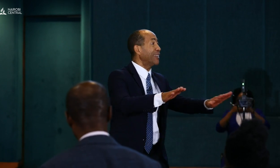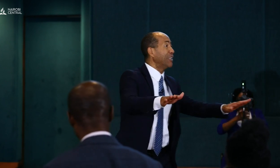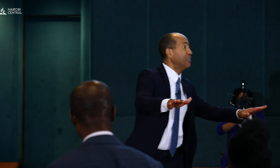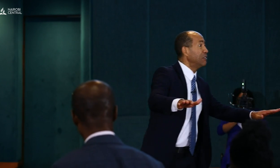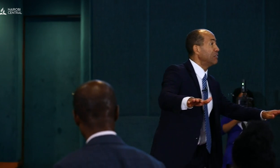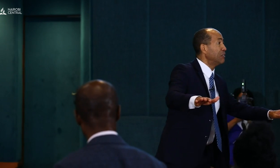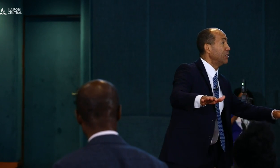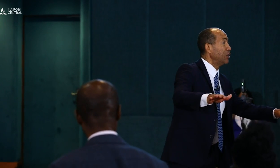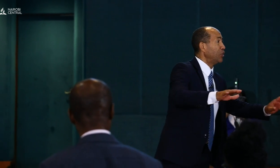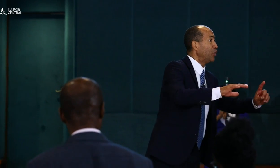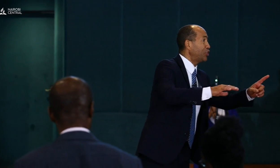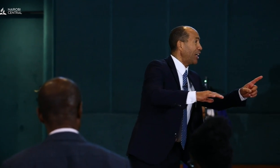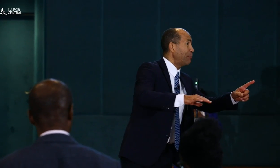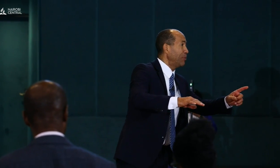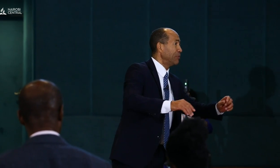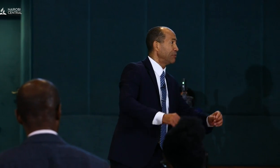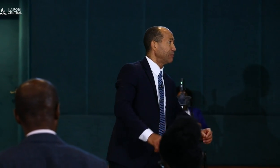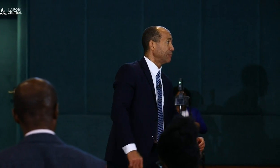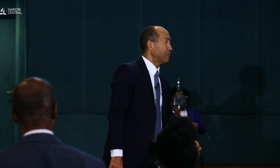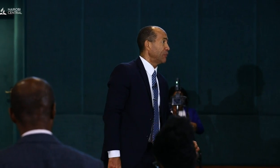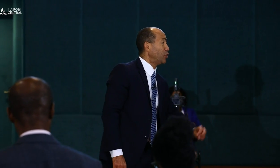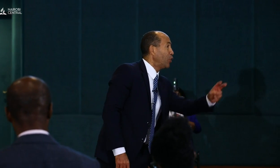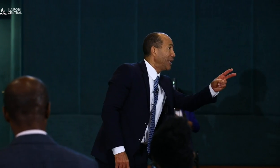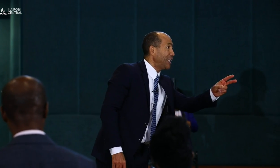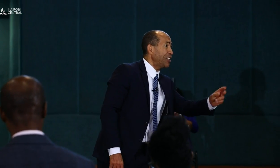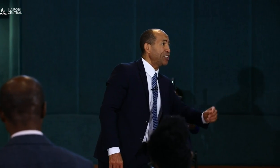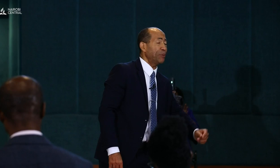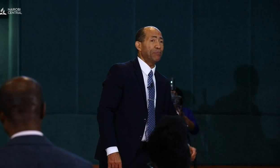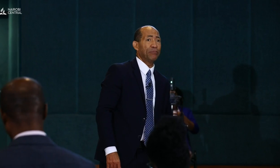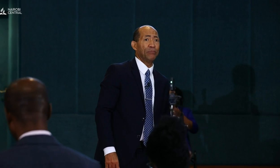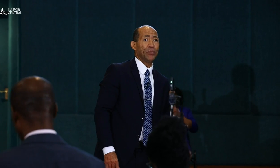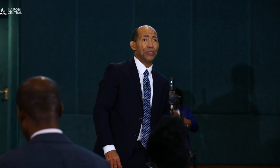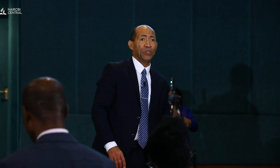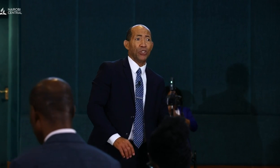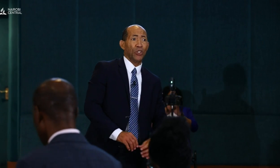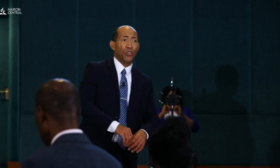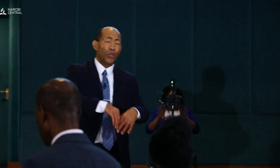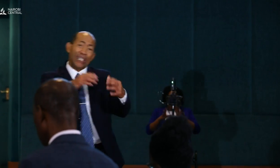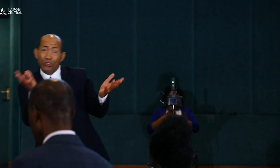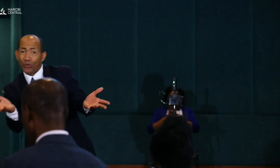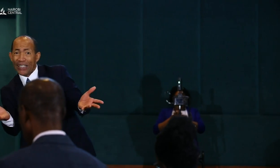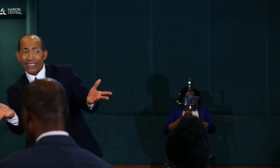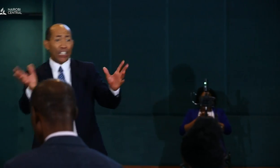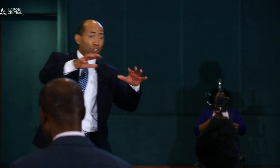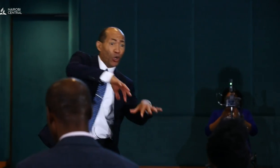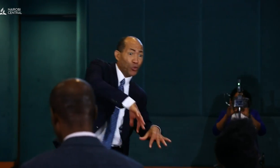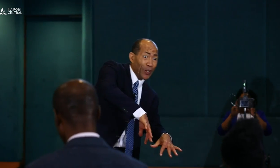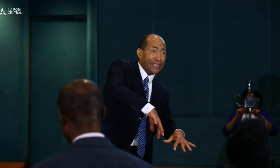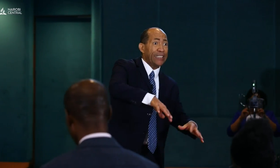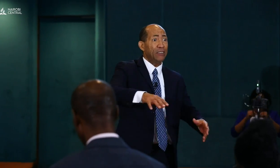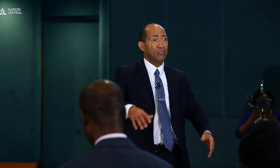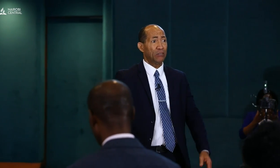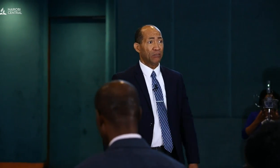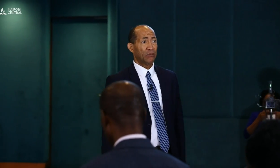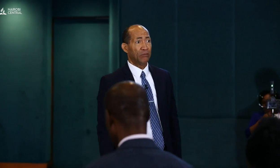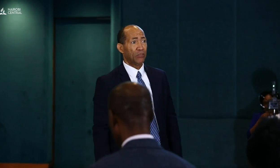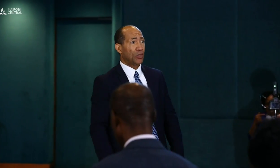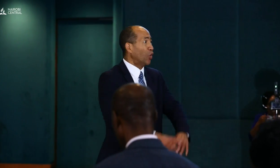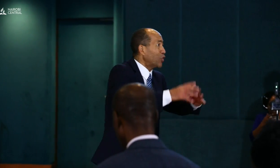Don't let nothing, no job, no relationship, no infighting and